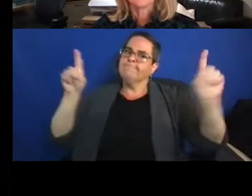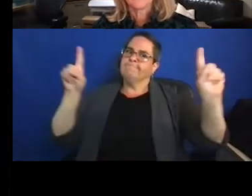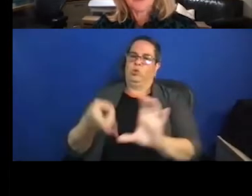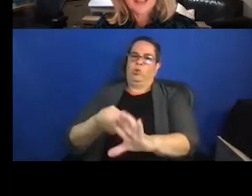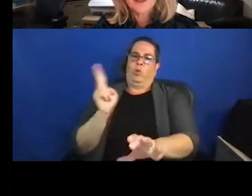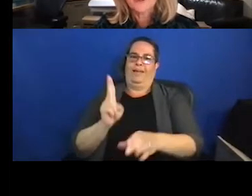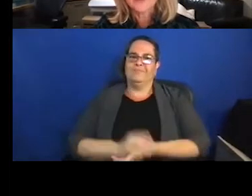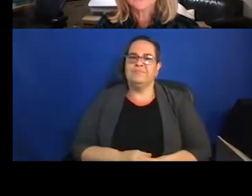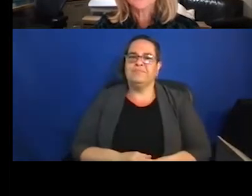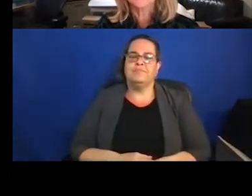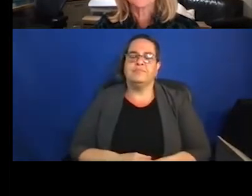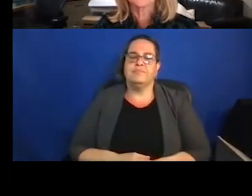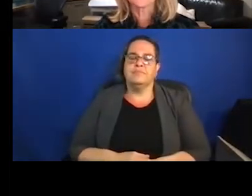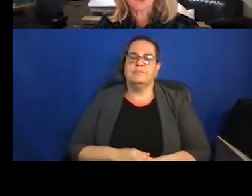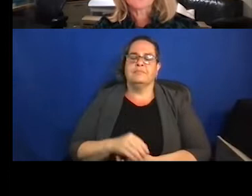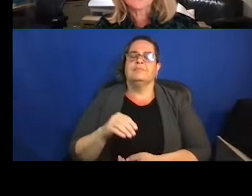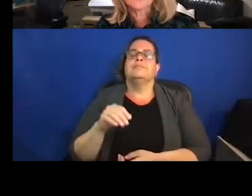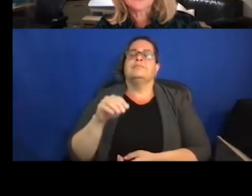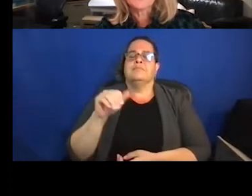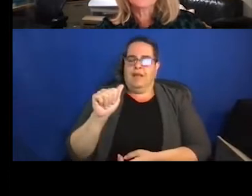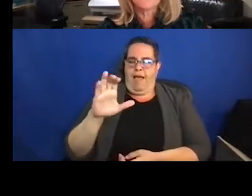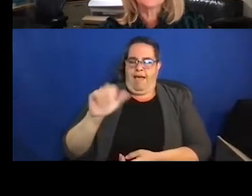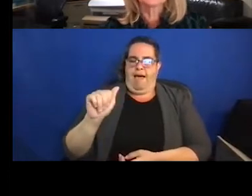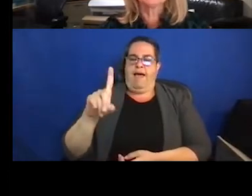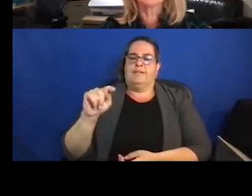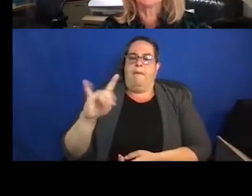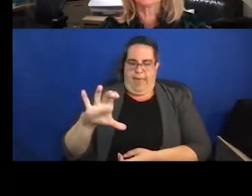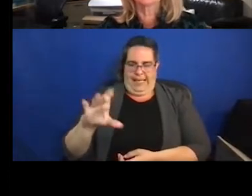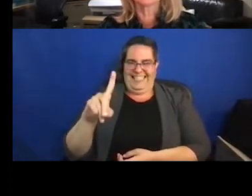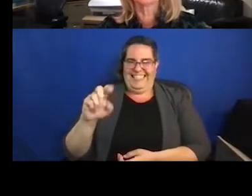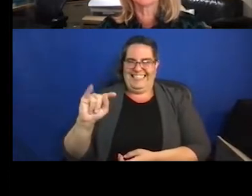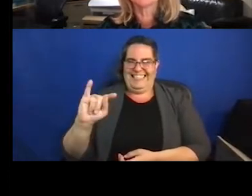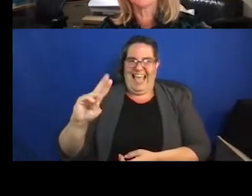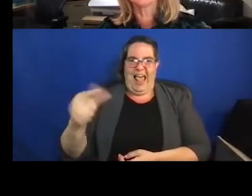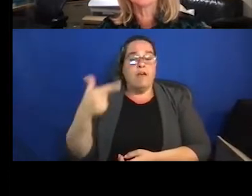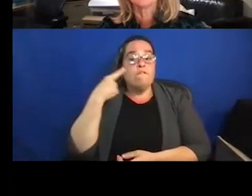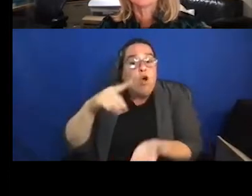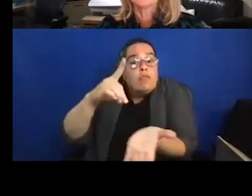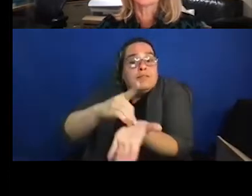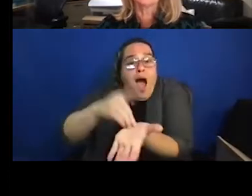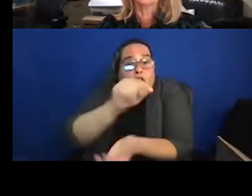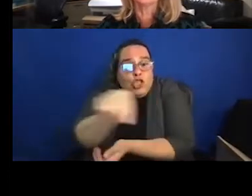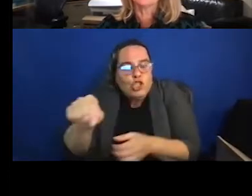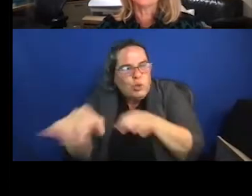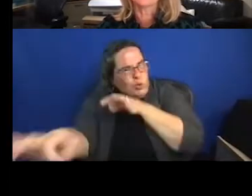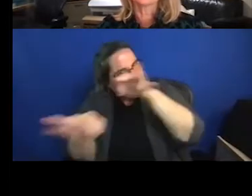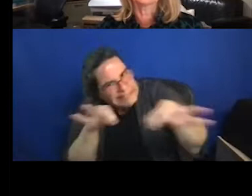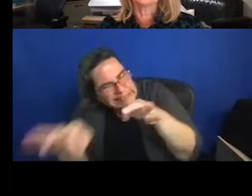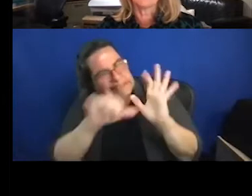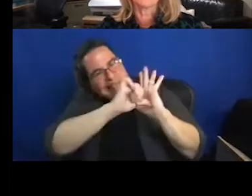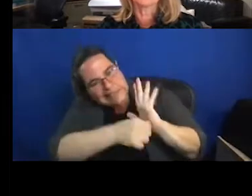a really strong position to offer tailored, really personalized behavioral support for helping them to quit.